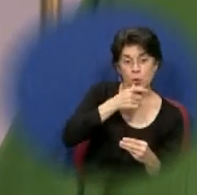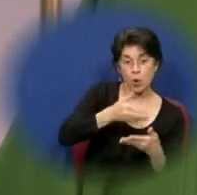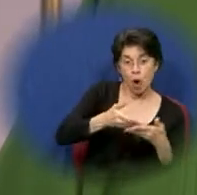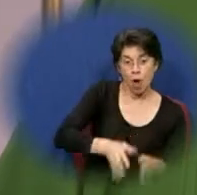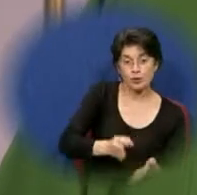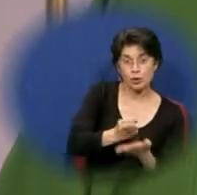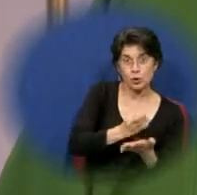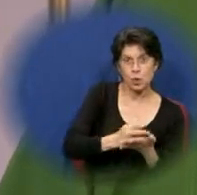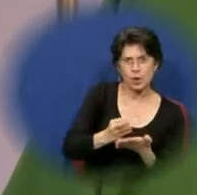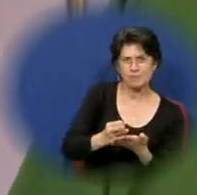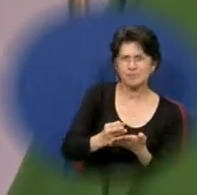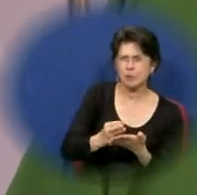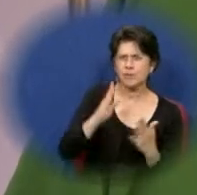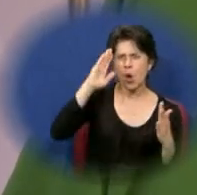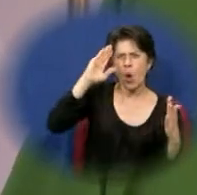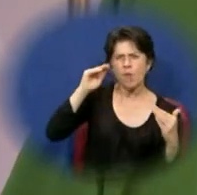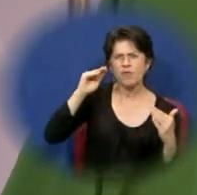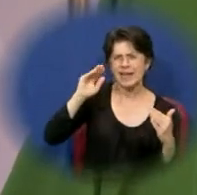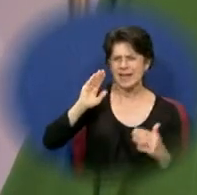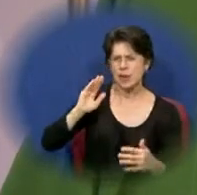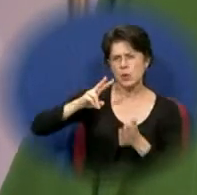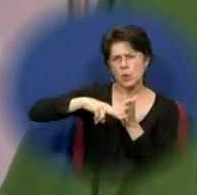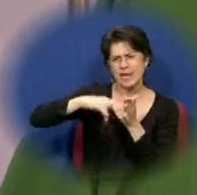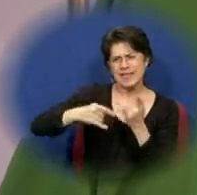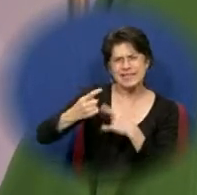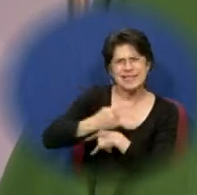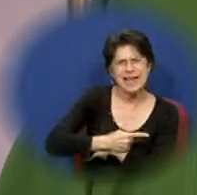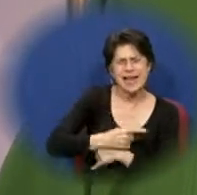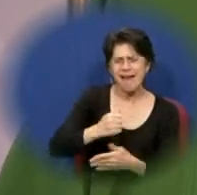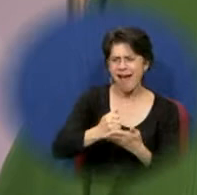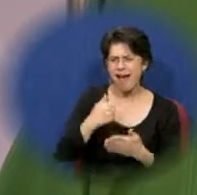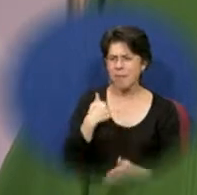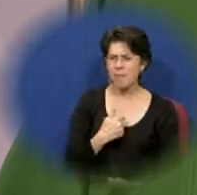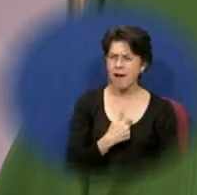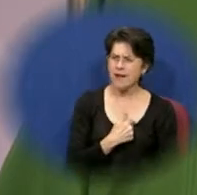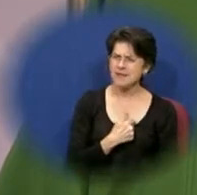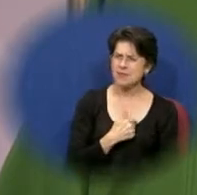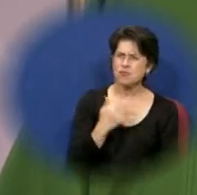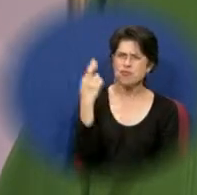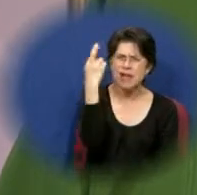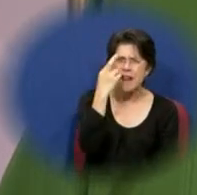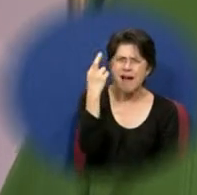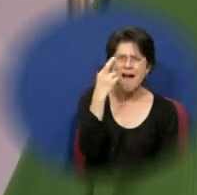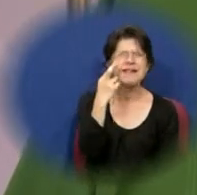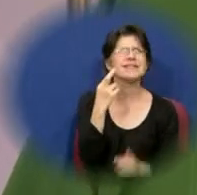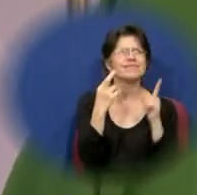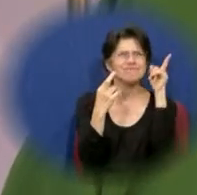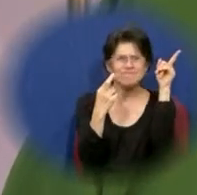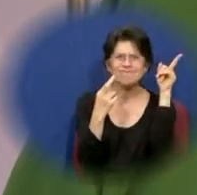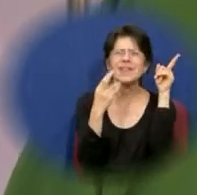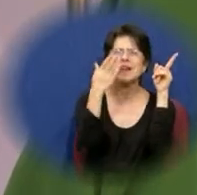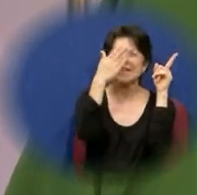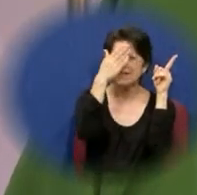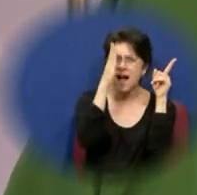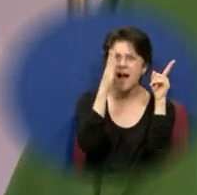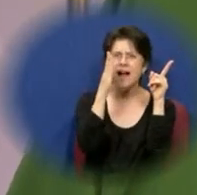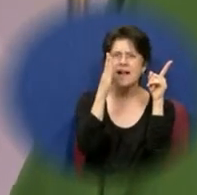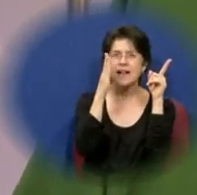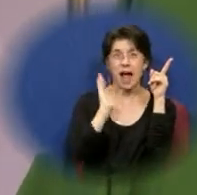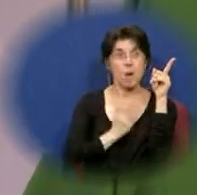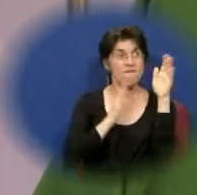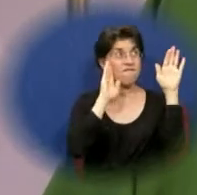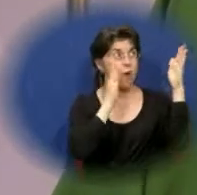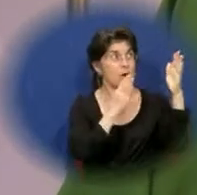readings bring us, no matter where we are in our faith and our lives, the assurance that, first of all, it's our focus is on our